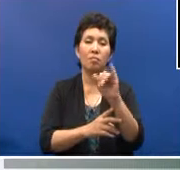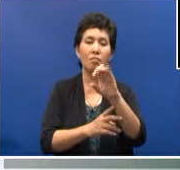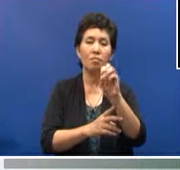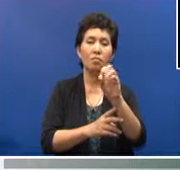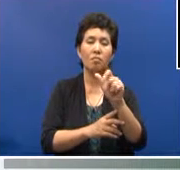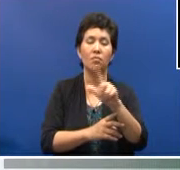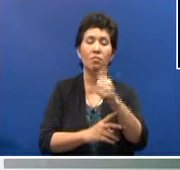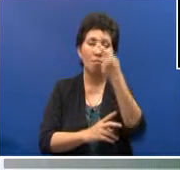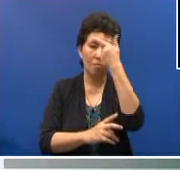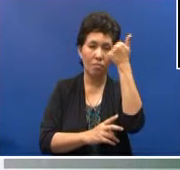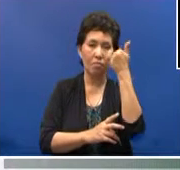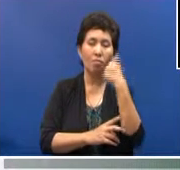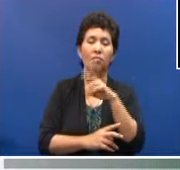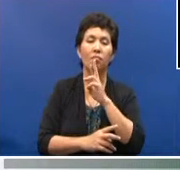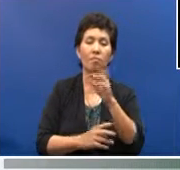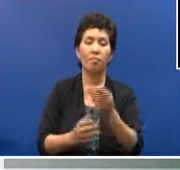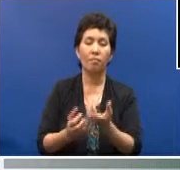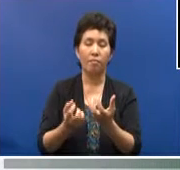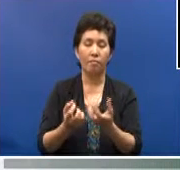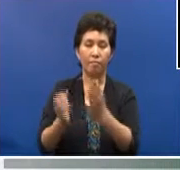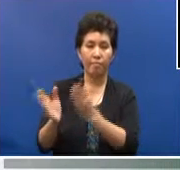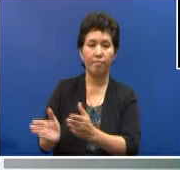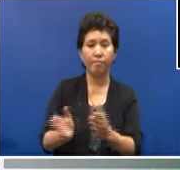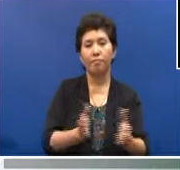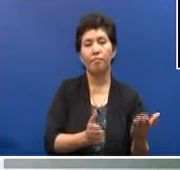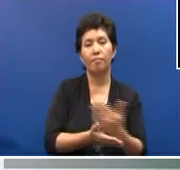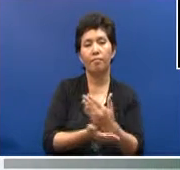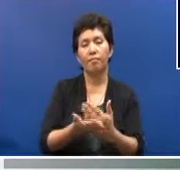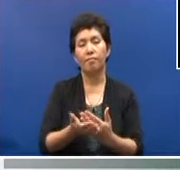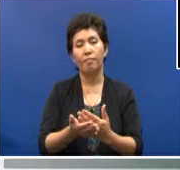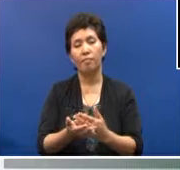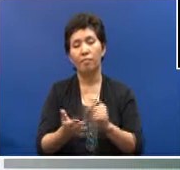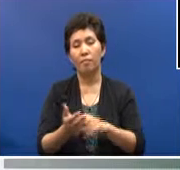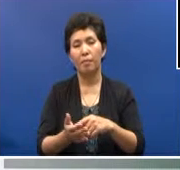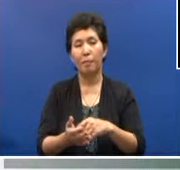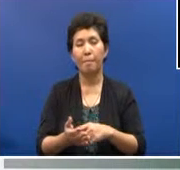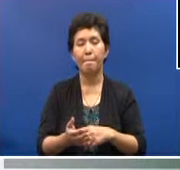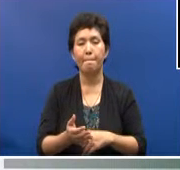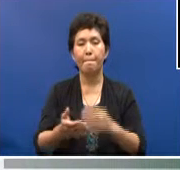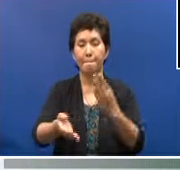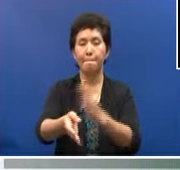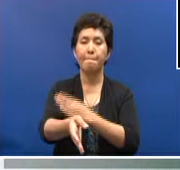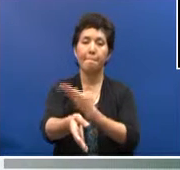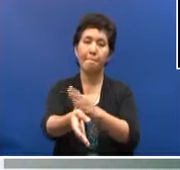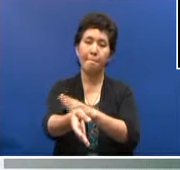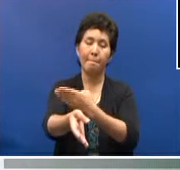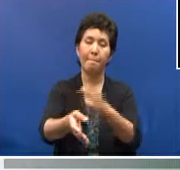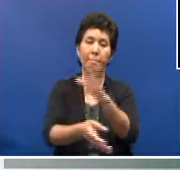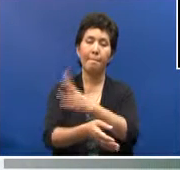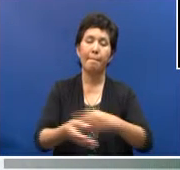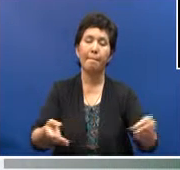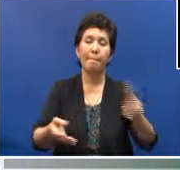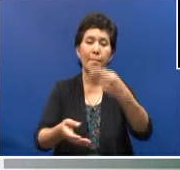and racial factors are set aside. Okay, for example, as practiced in Brazil and also in Hawaii, okay,